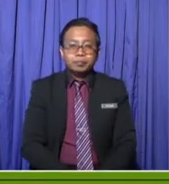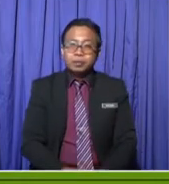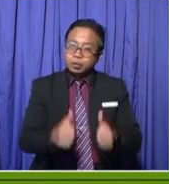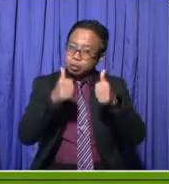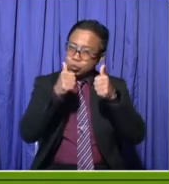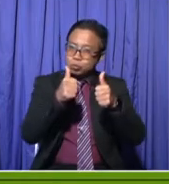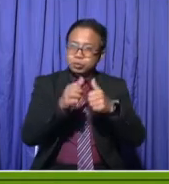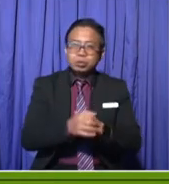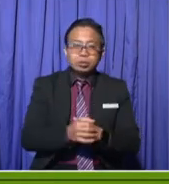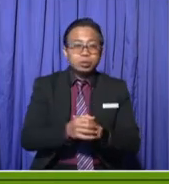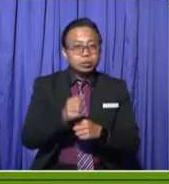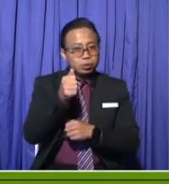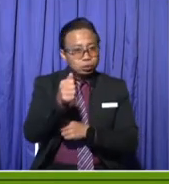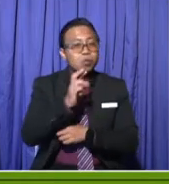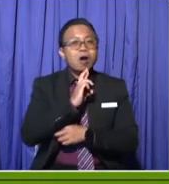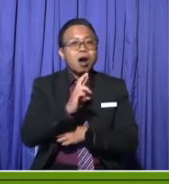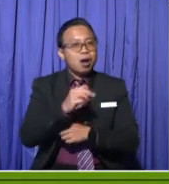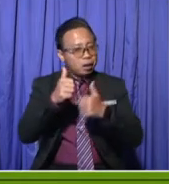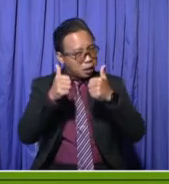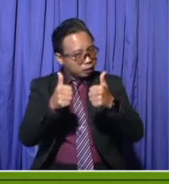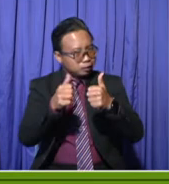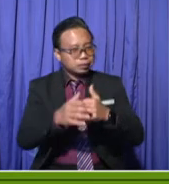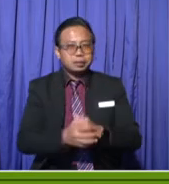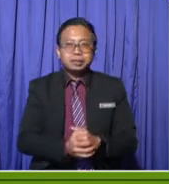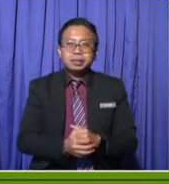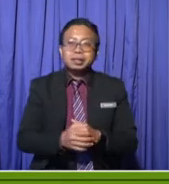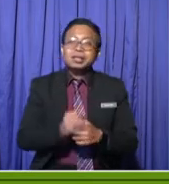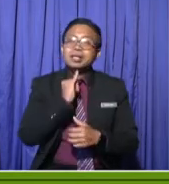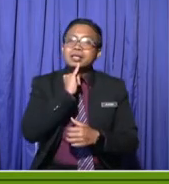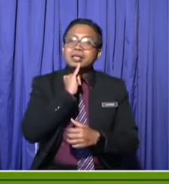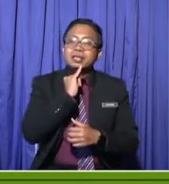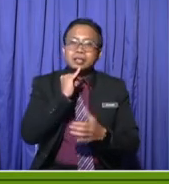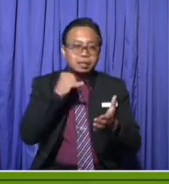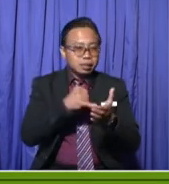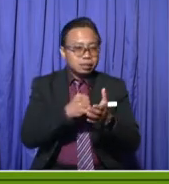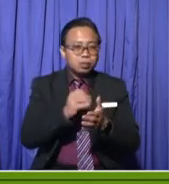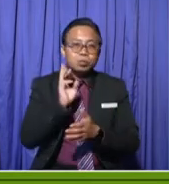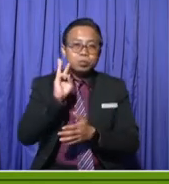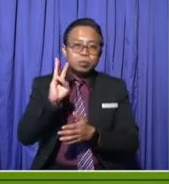Good! You are excellent. It will be an ice cream.